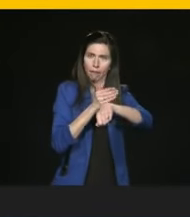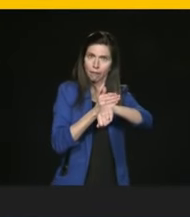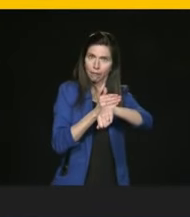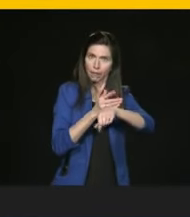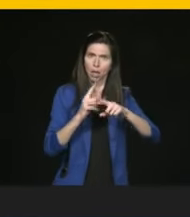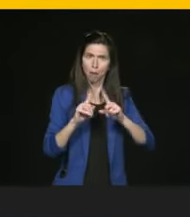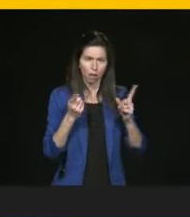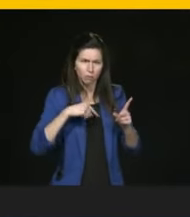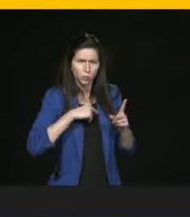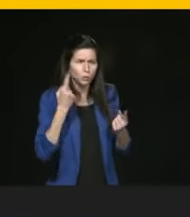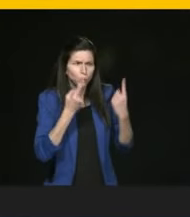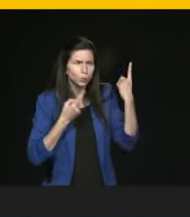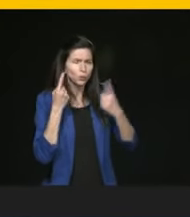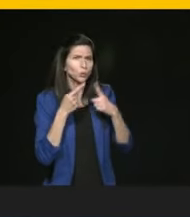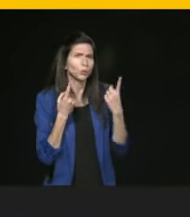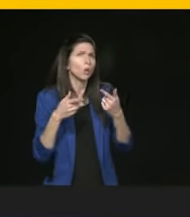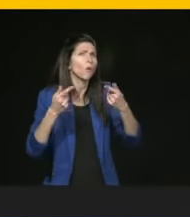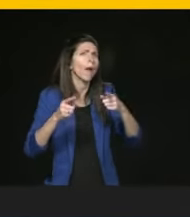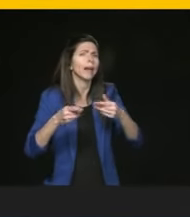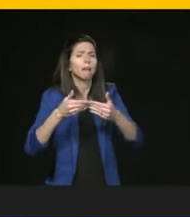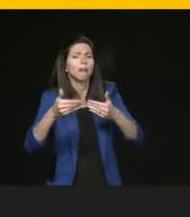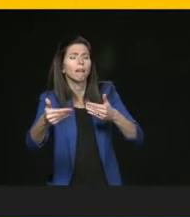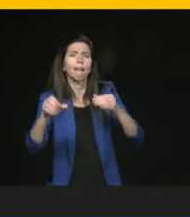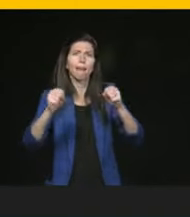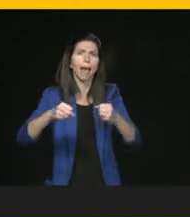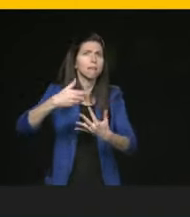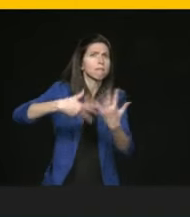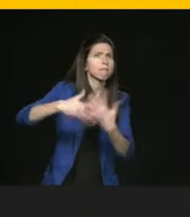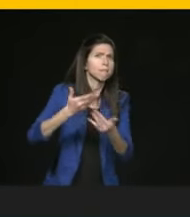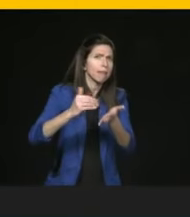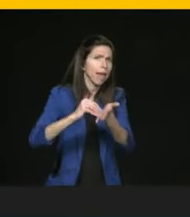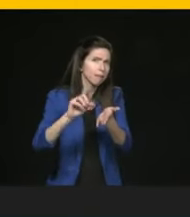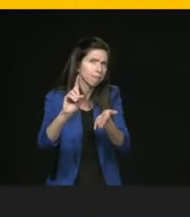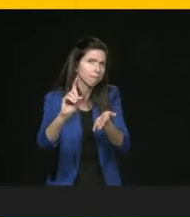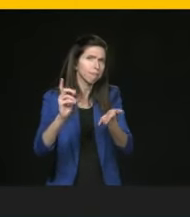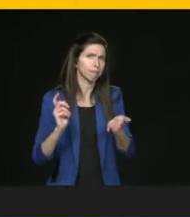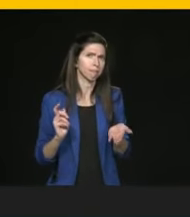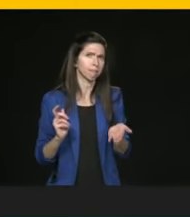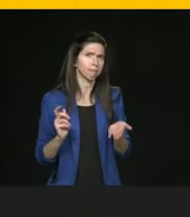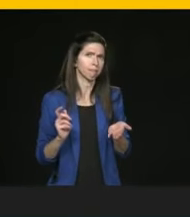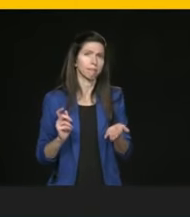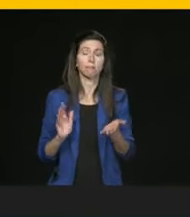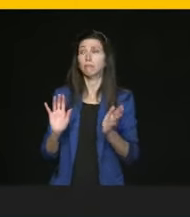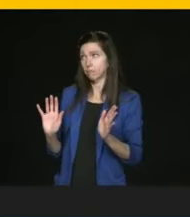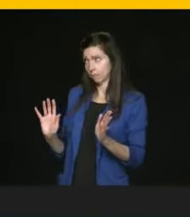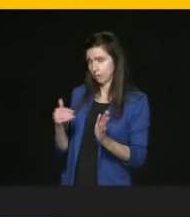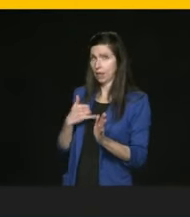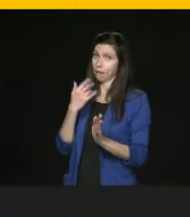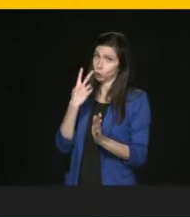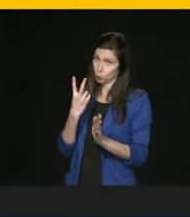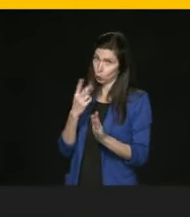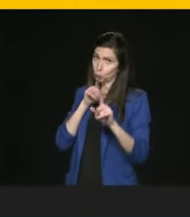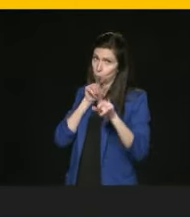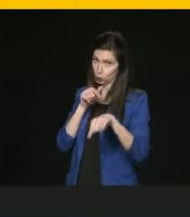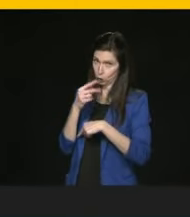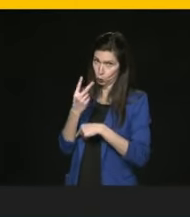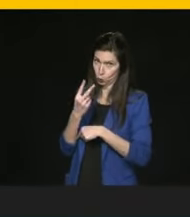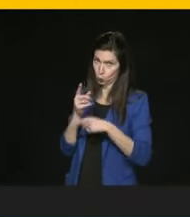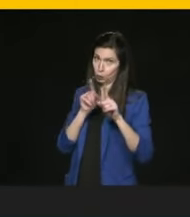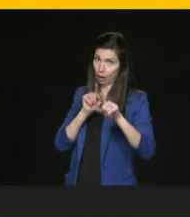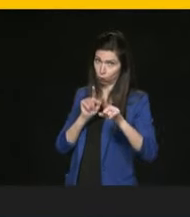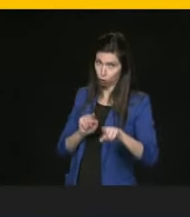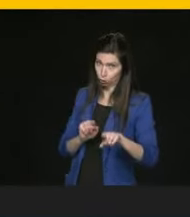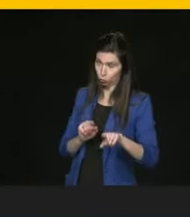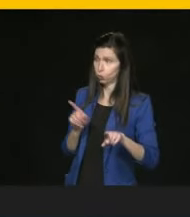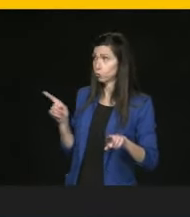can we tell them? Well, first, two things. At a very broad level, yes, there is cause